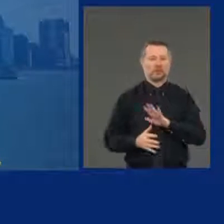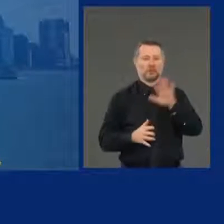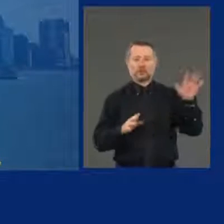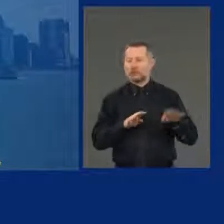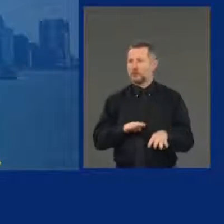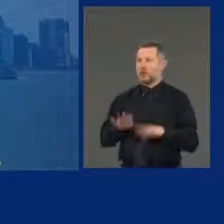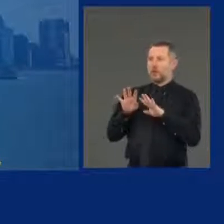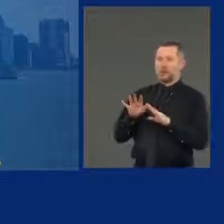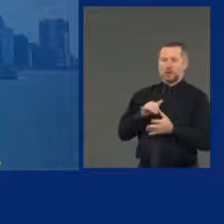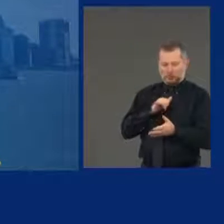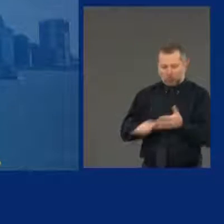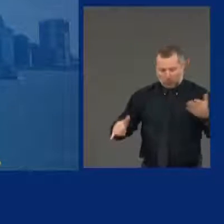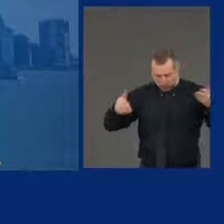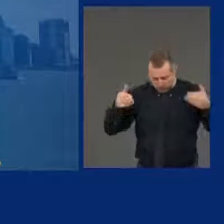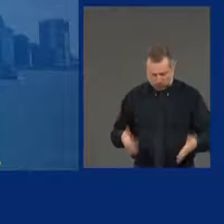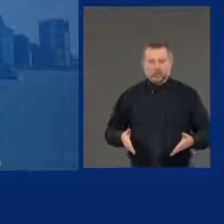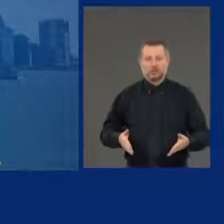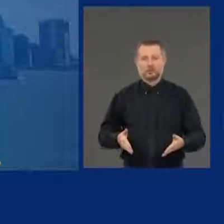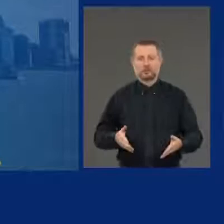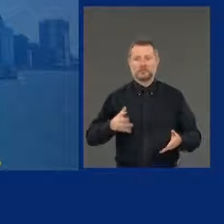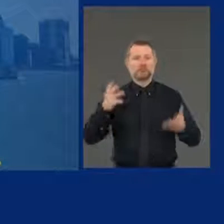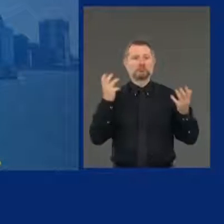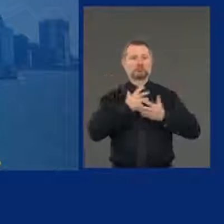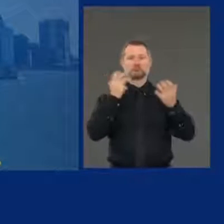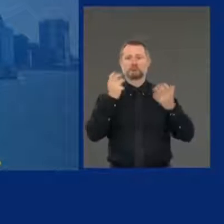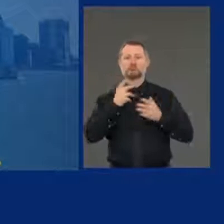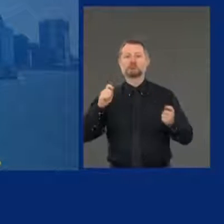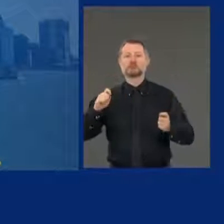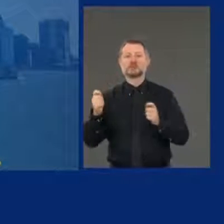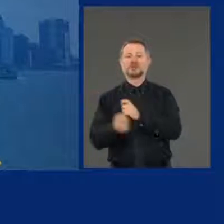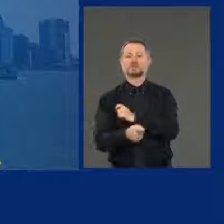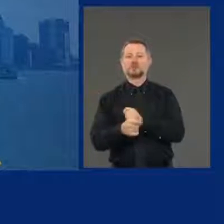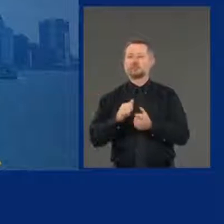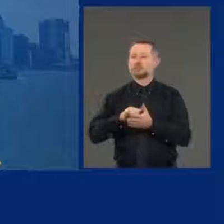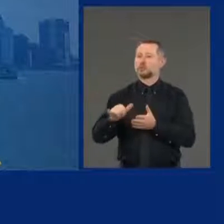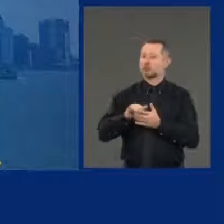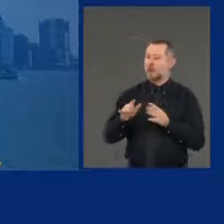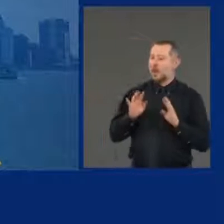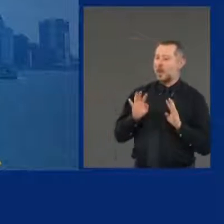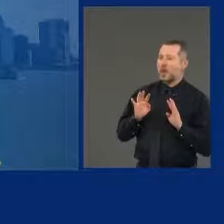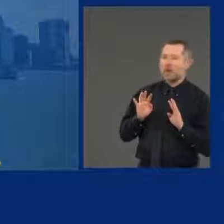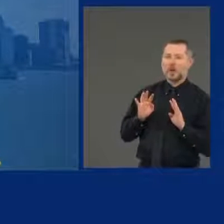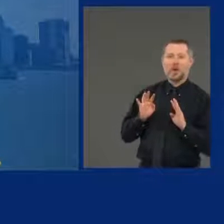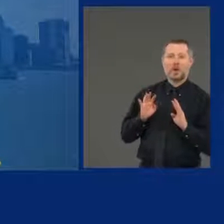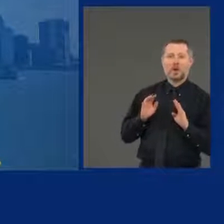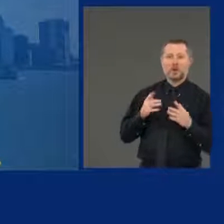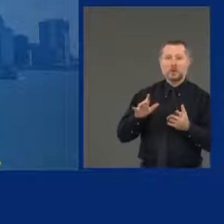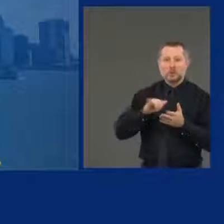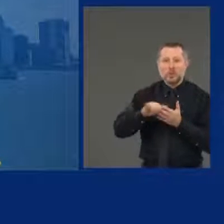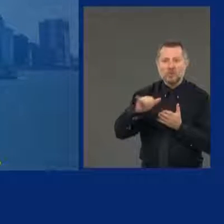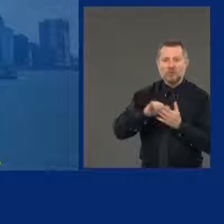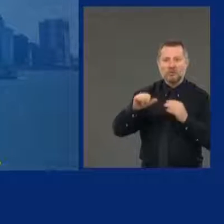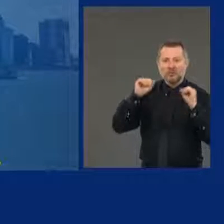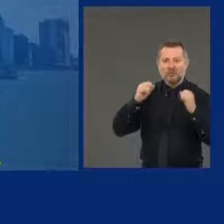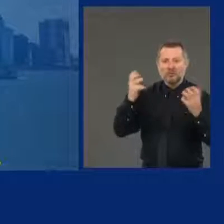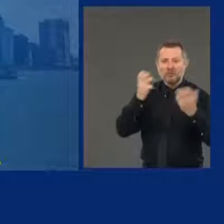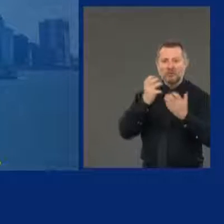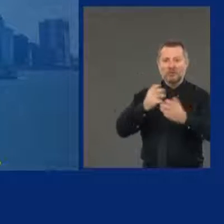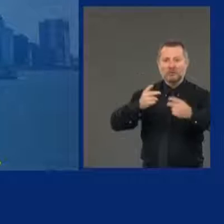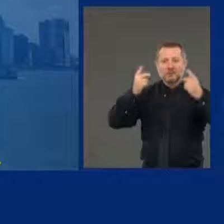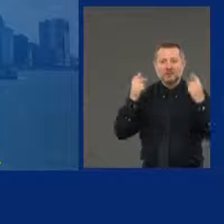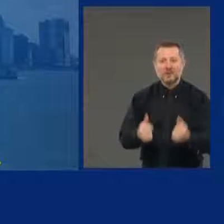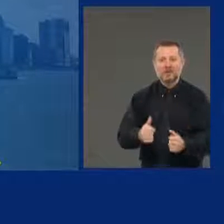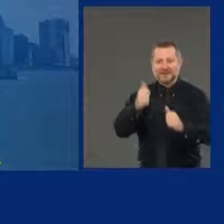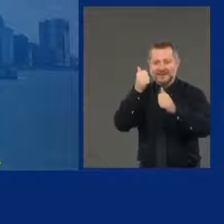made the most progress by making statewide change community by